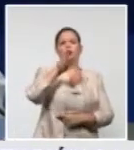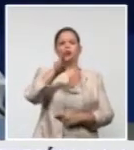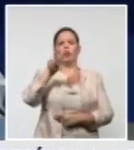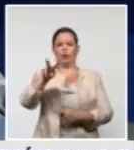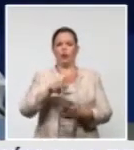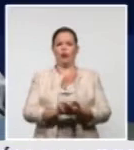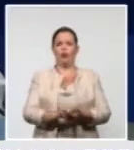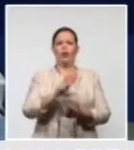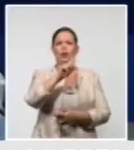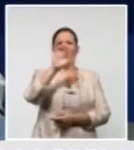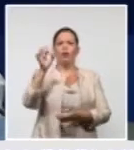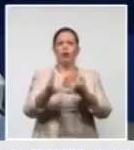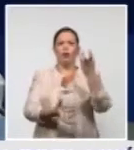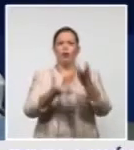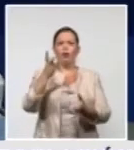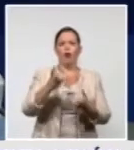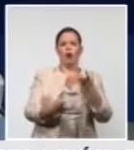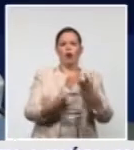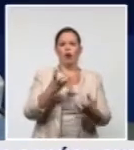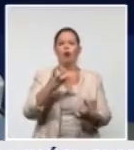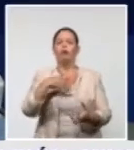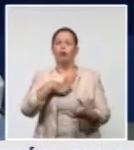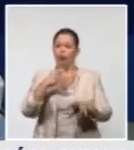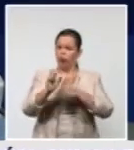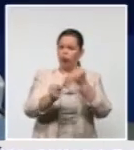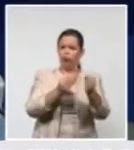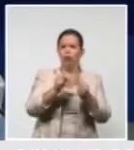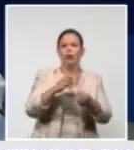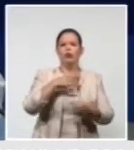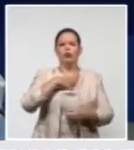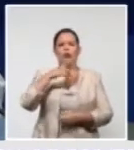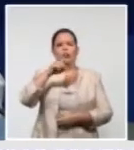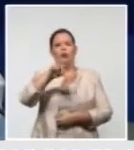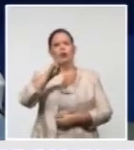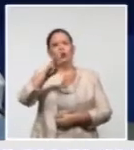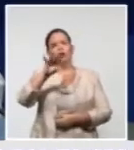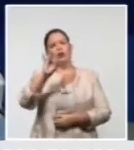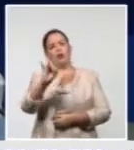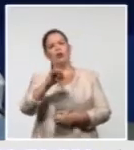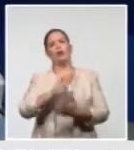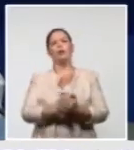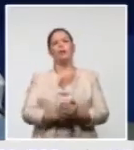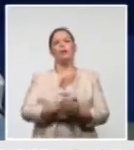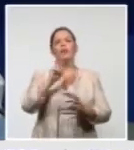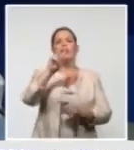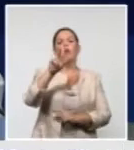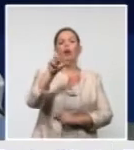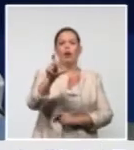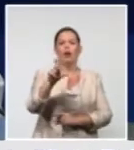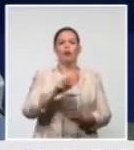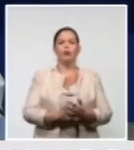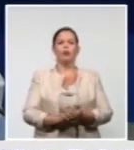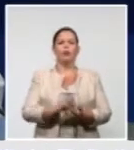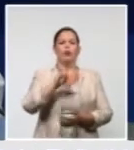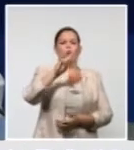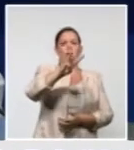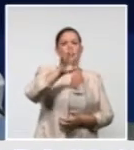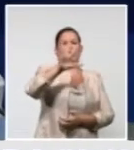2,885 from Havana, 122 from Matanzas, 137 from